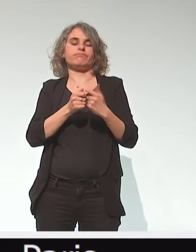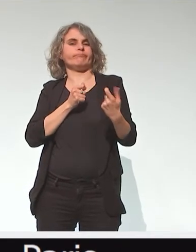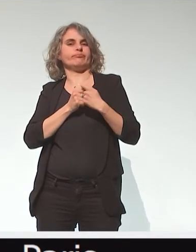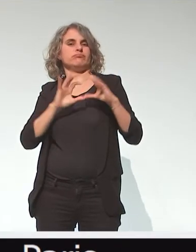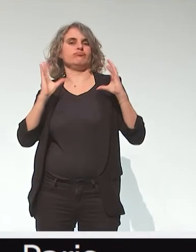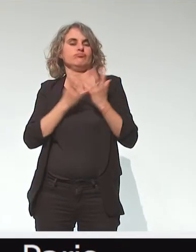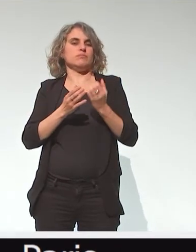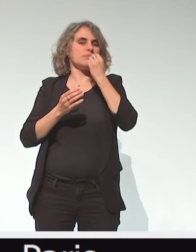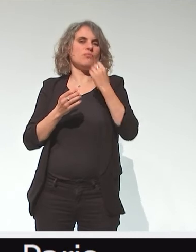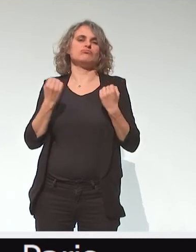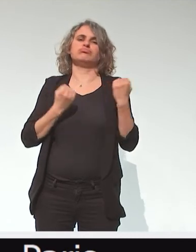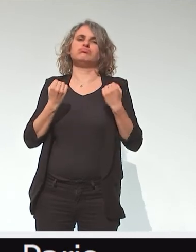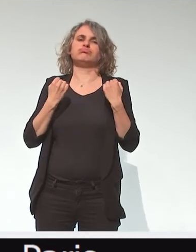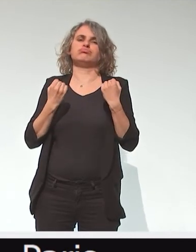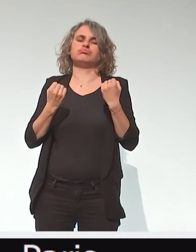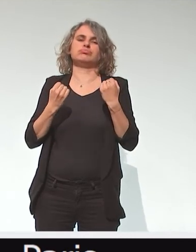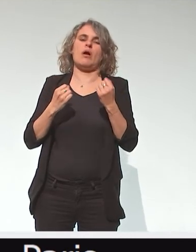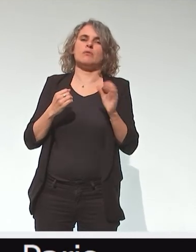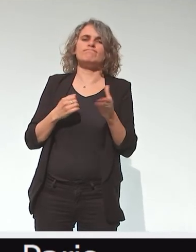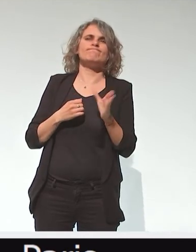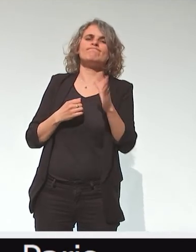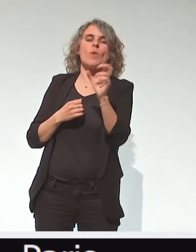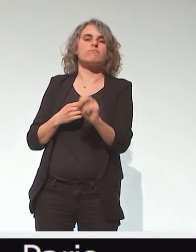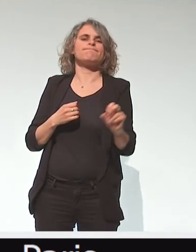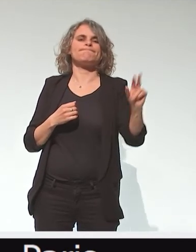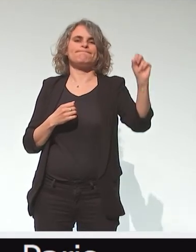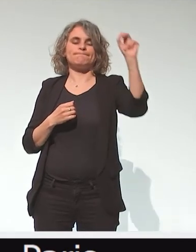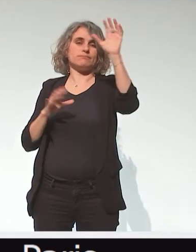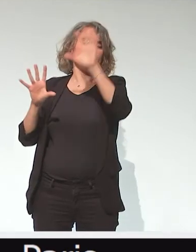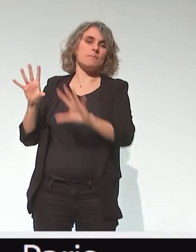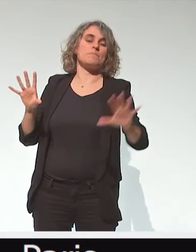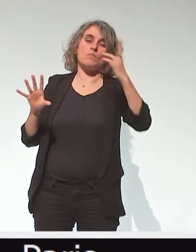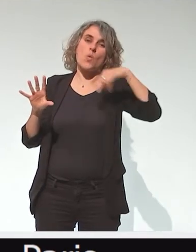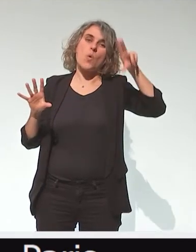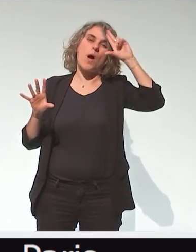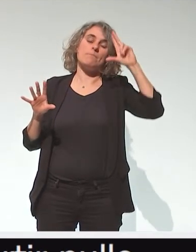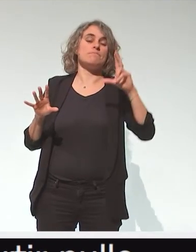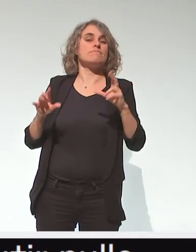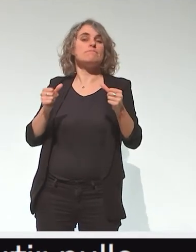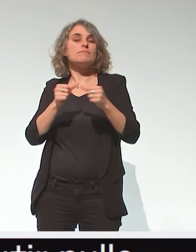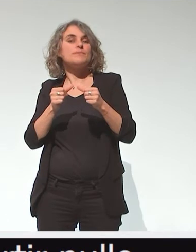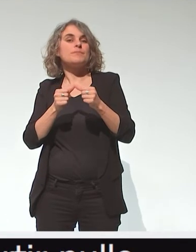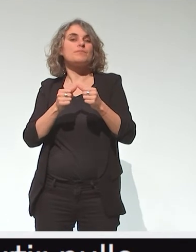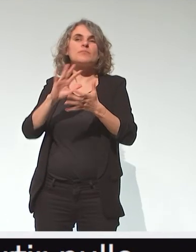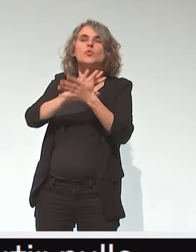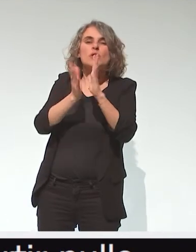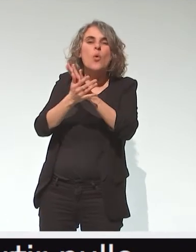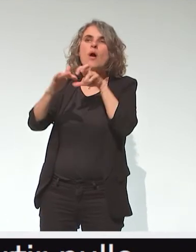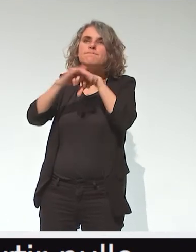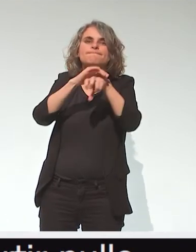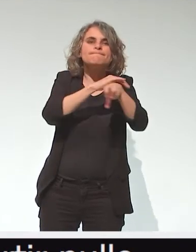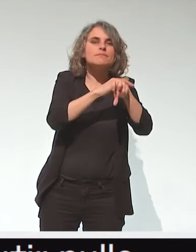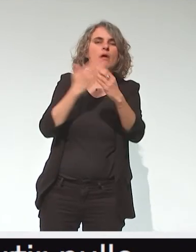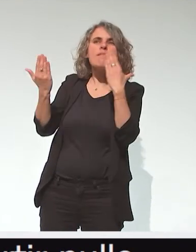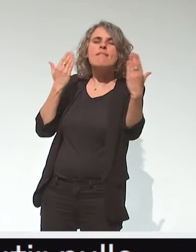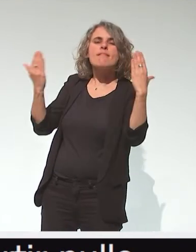a van that we'd reconfigured to suit to tailor itself to my disability. We rushed